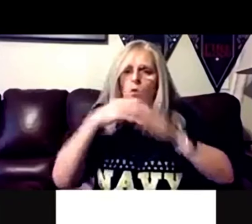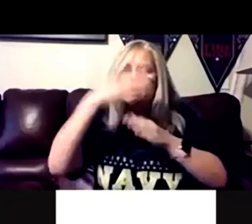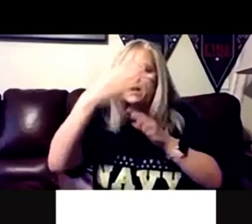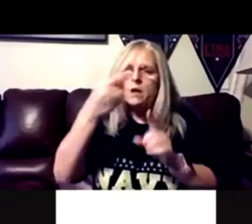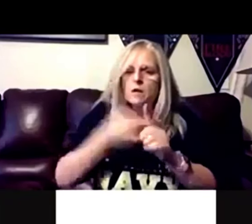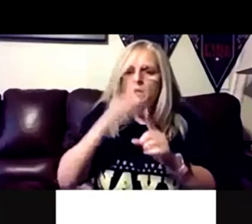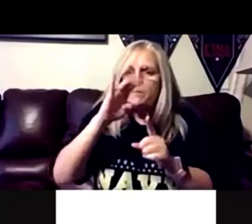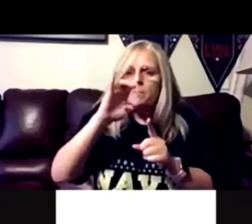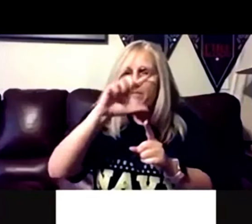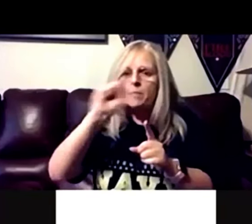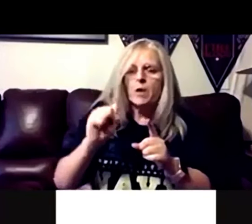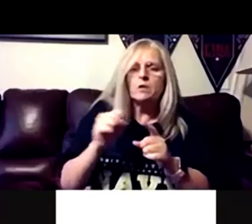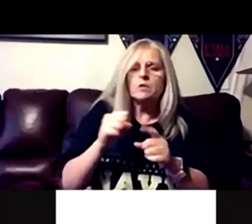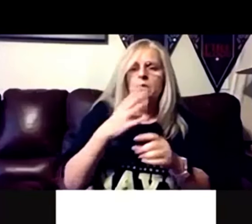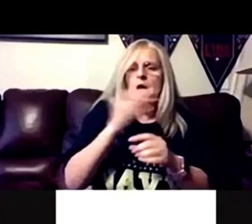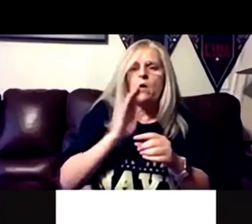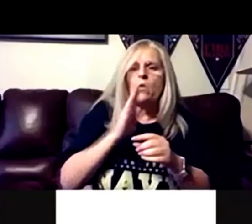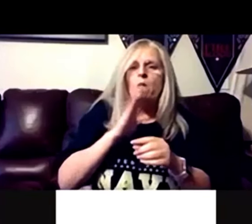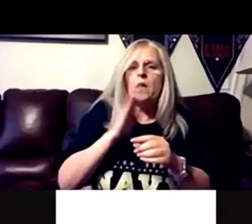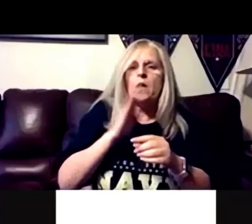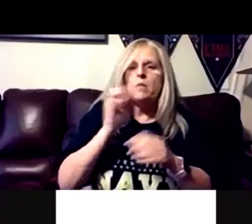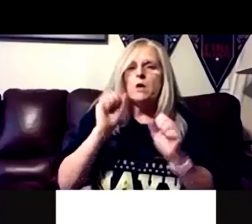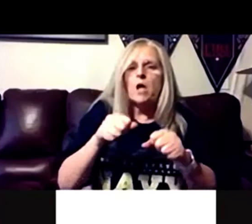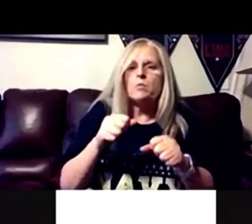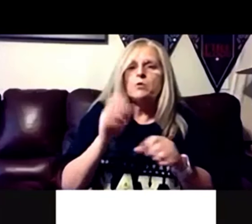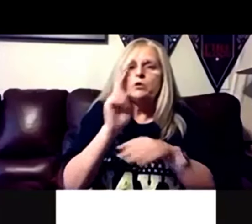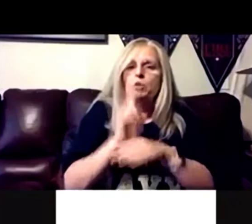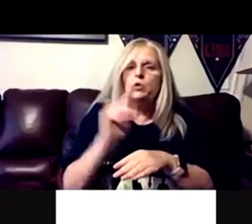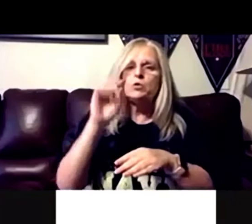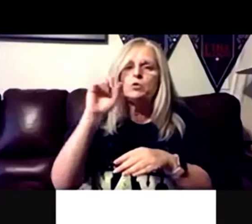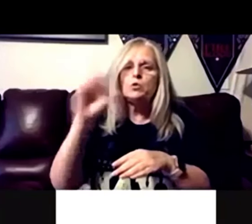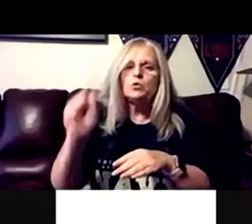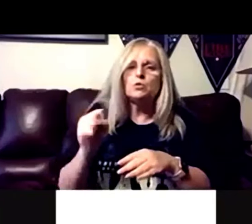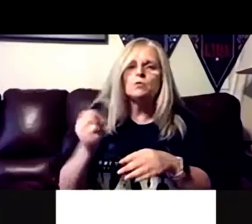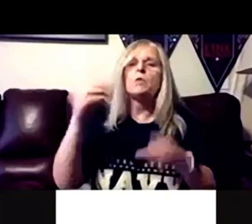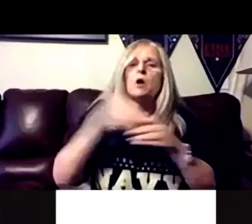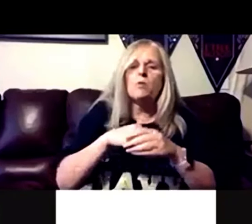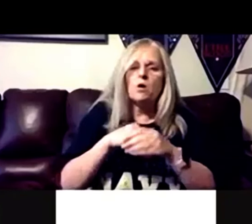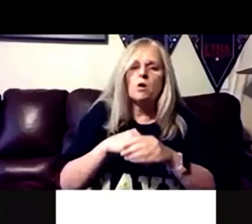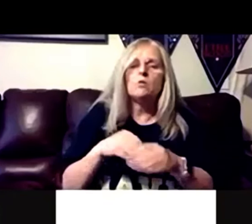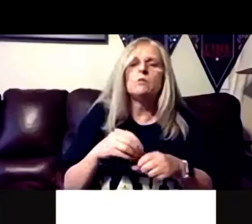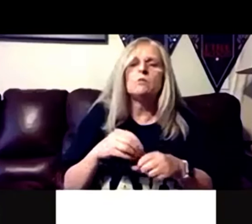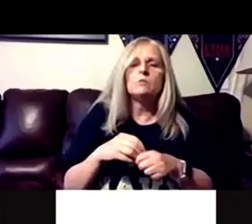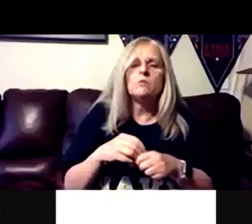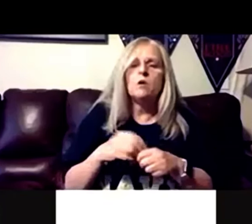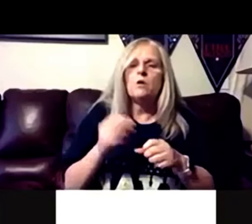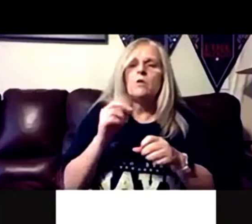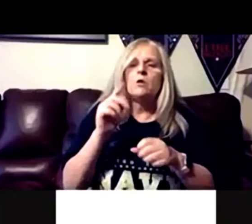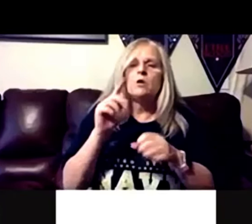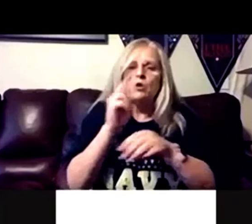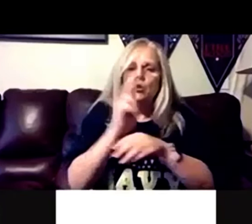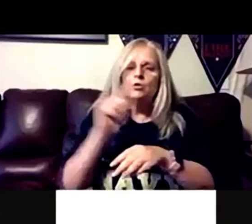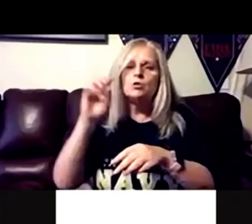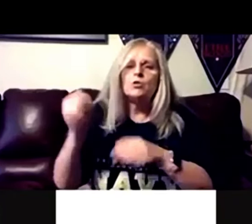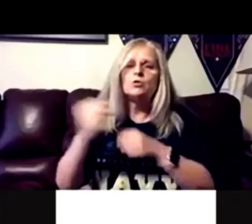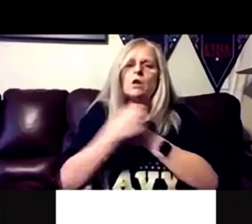month's bills and will they be able to use these tools. They're going to come on, use the tools. They're absolutely going to love them, but they're not sure they're going to be able to